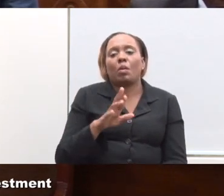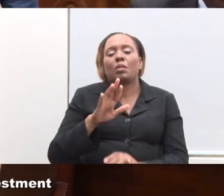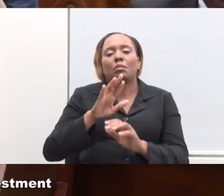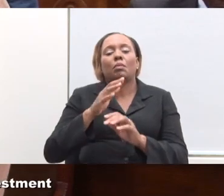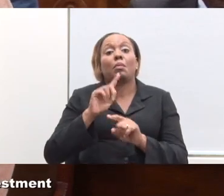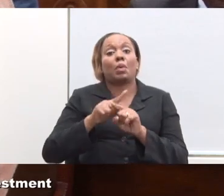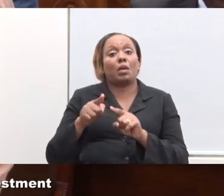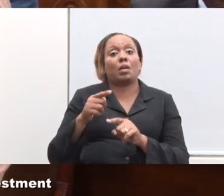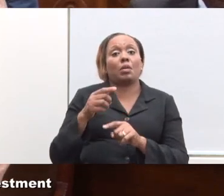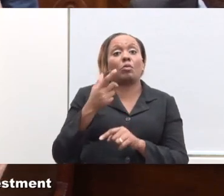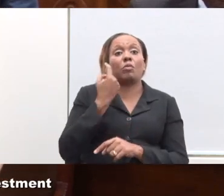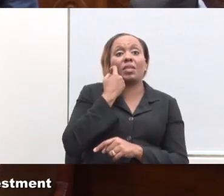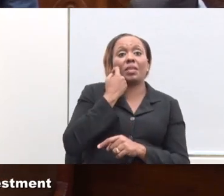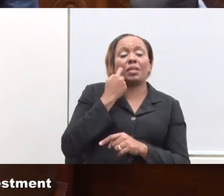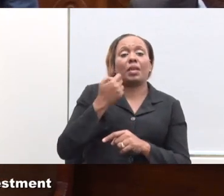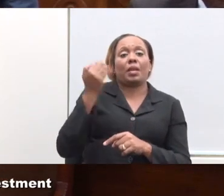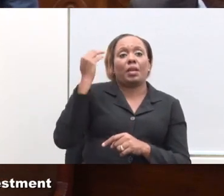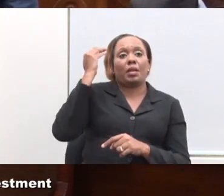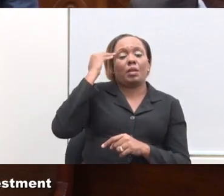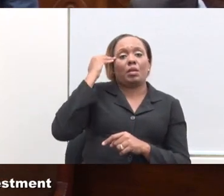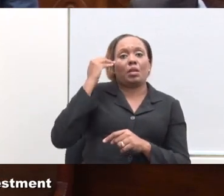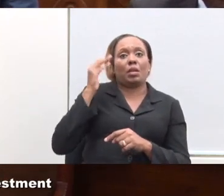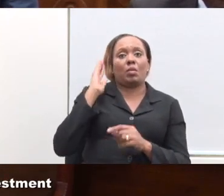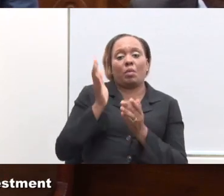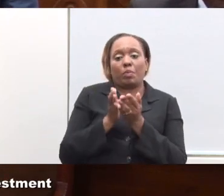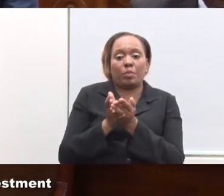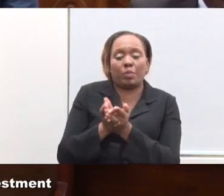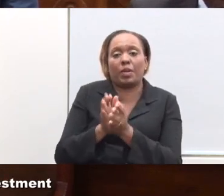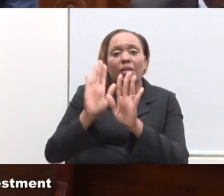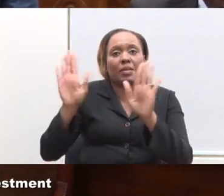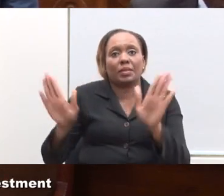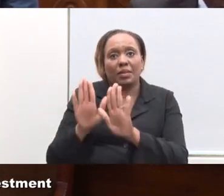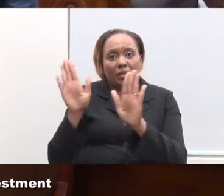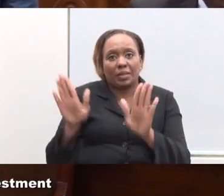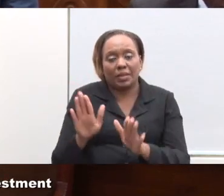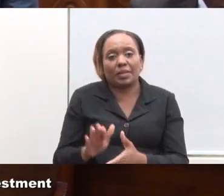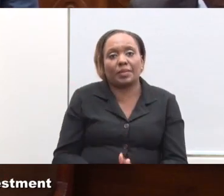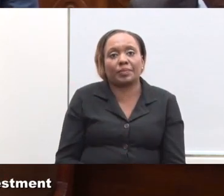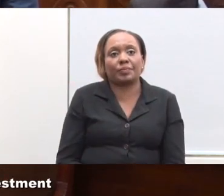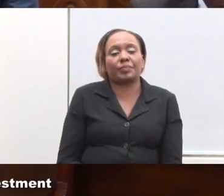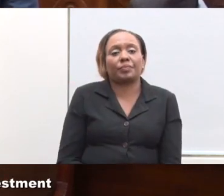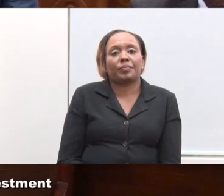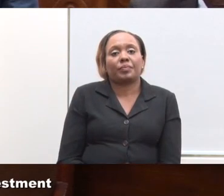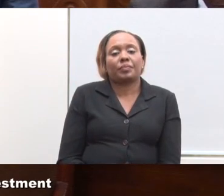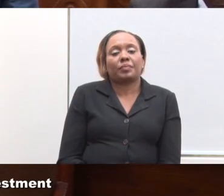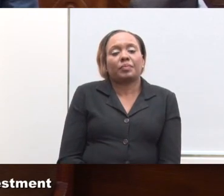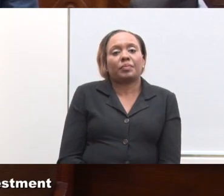latest in this country. And that in almost every instance, today,